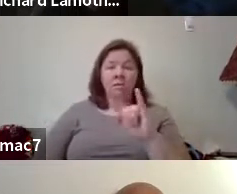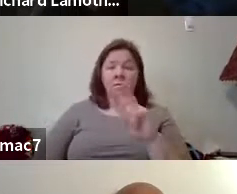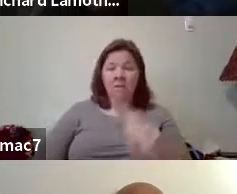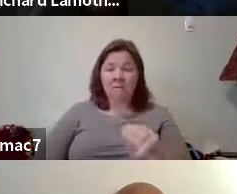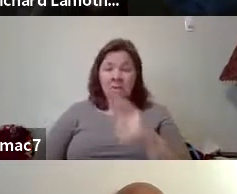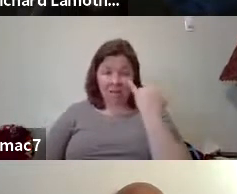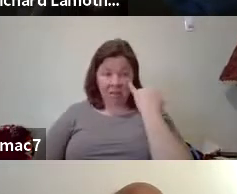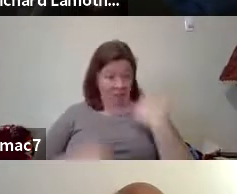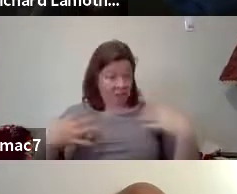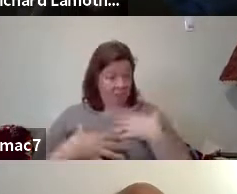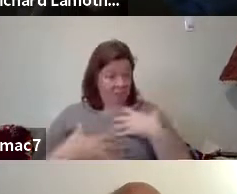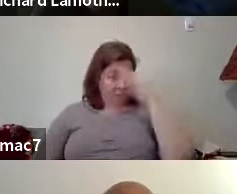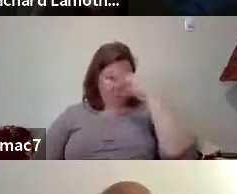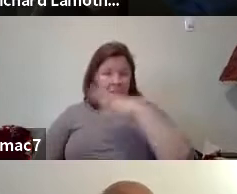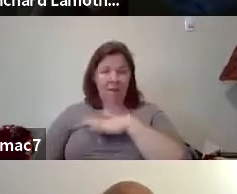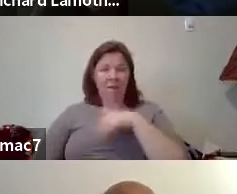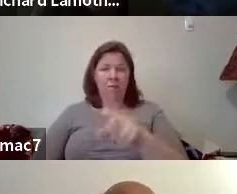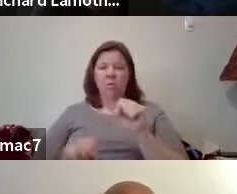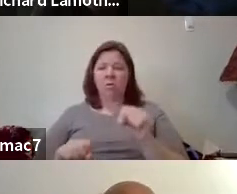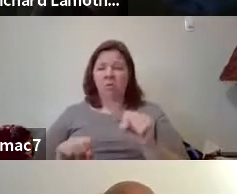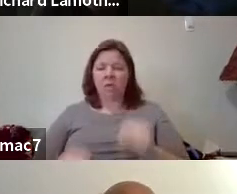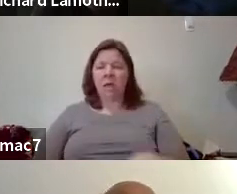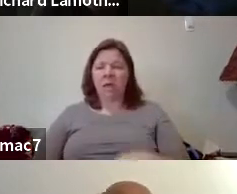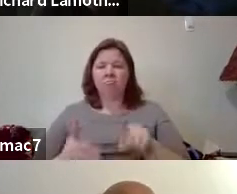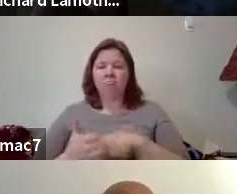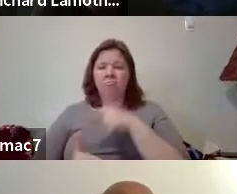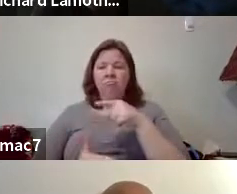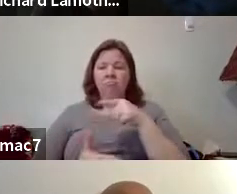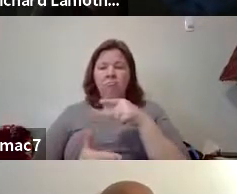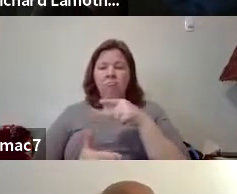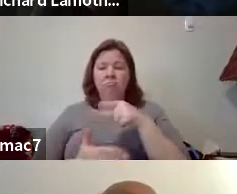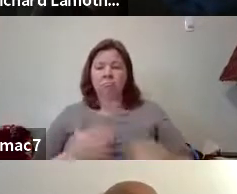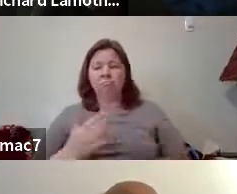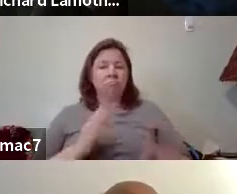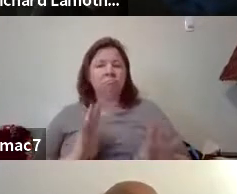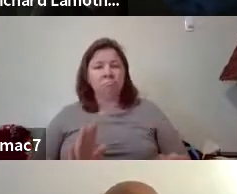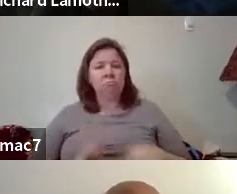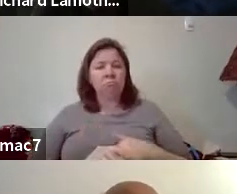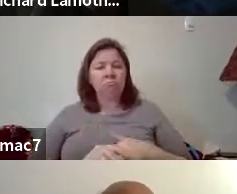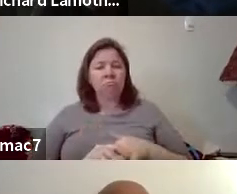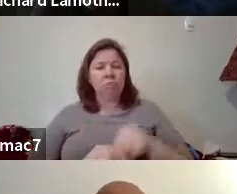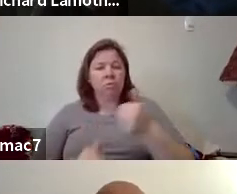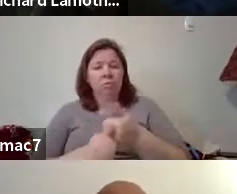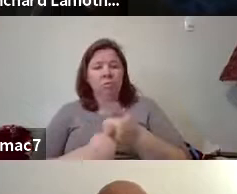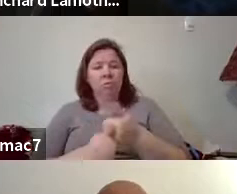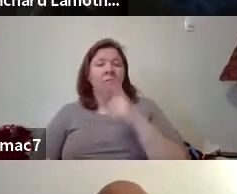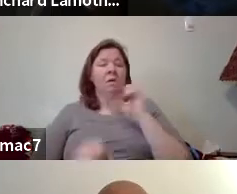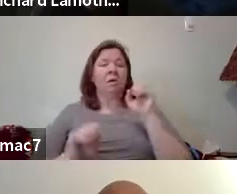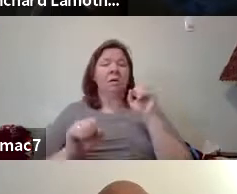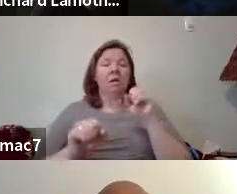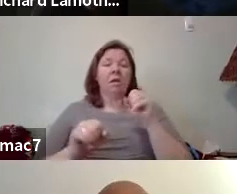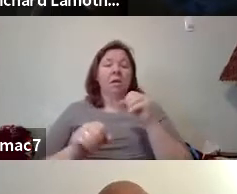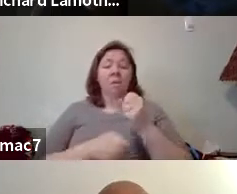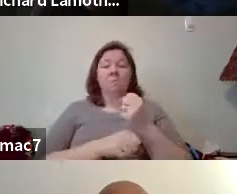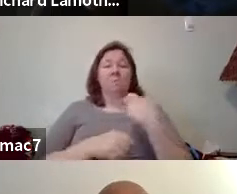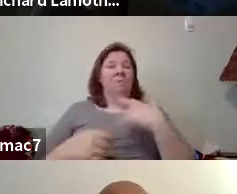a fear of man, you can strike yourself with 5 seconds of boldness to get over any fear. And that is a